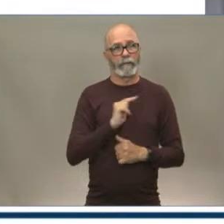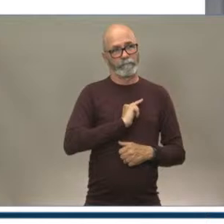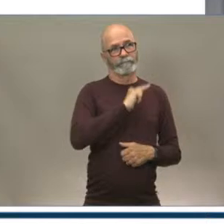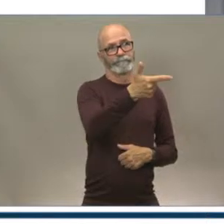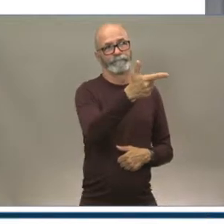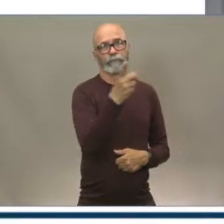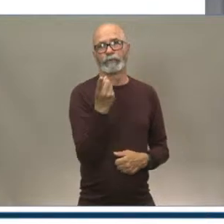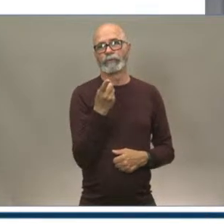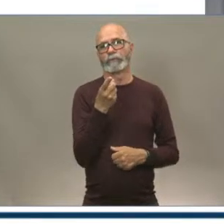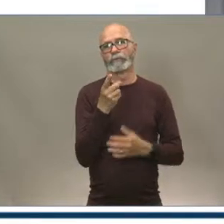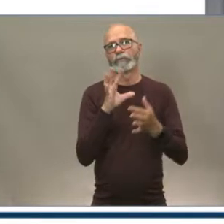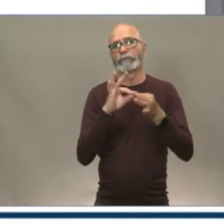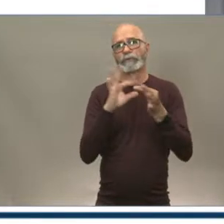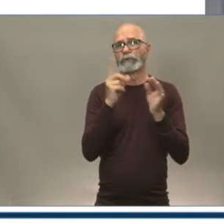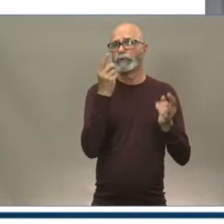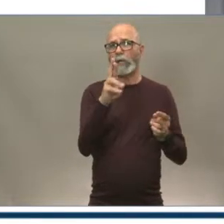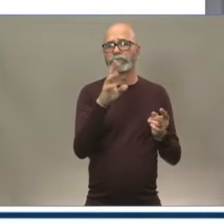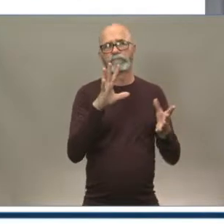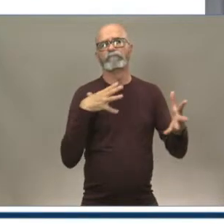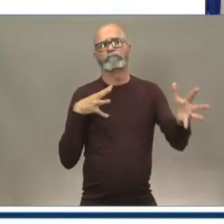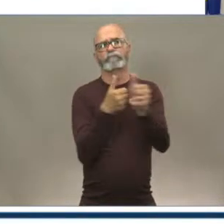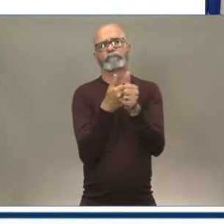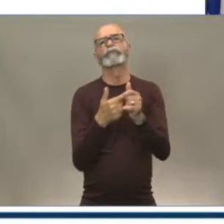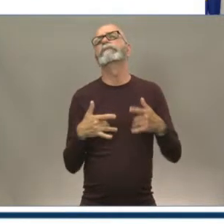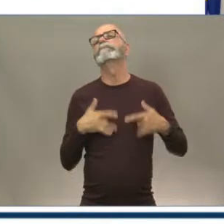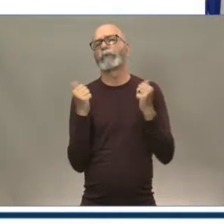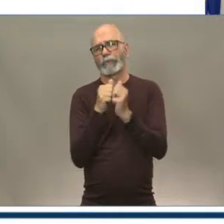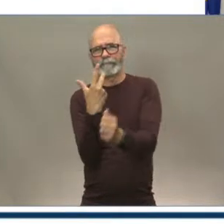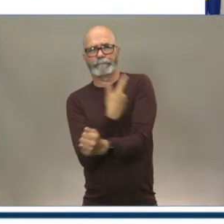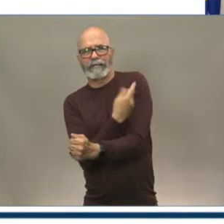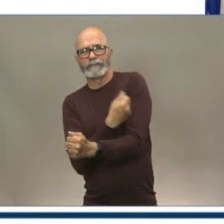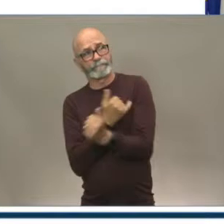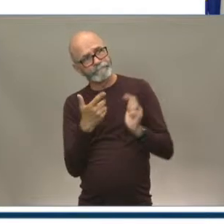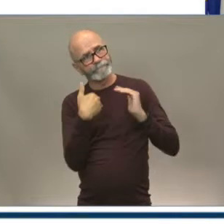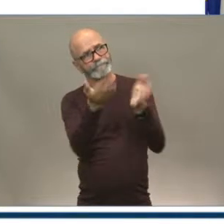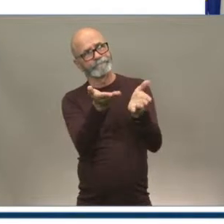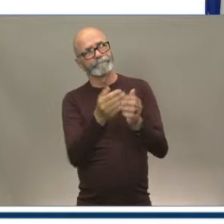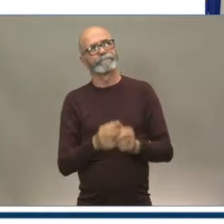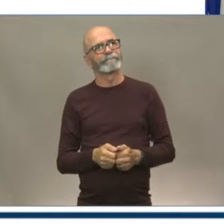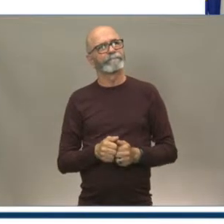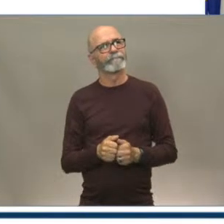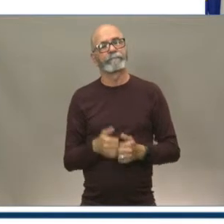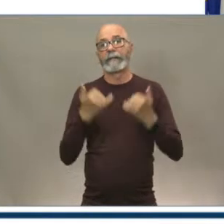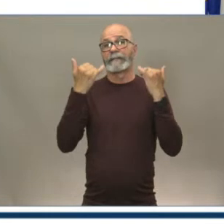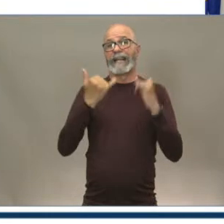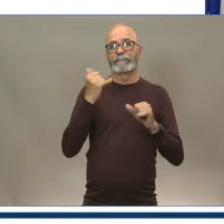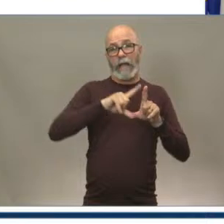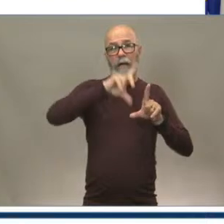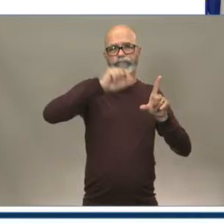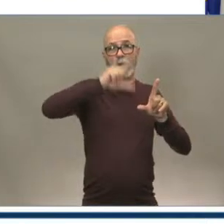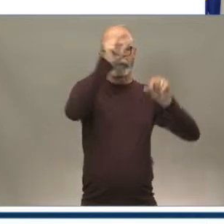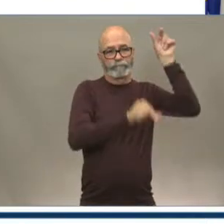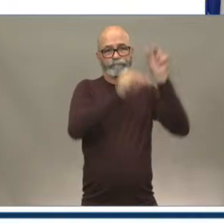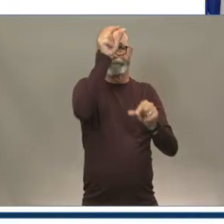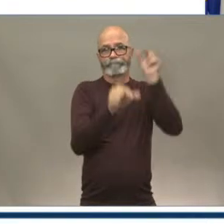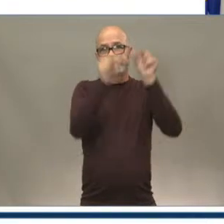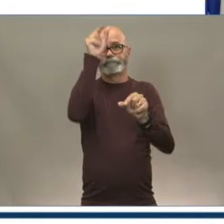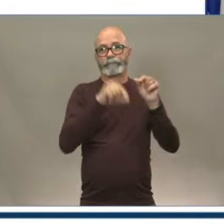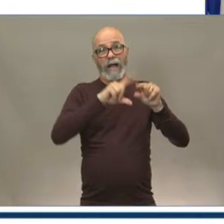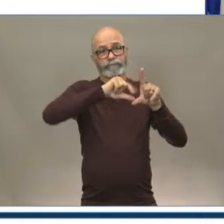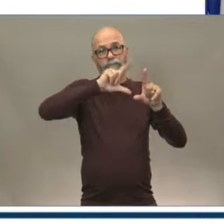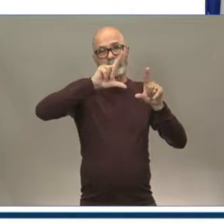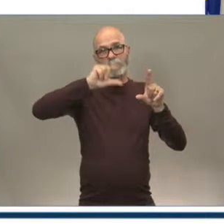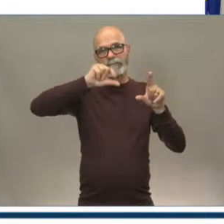status update of where we are with our vaccines. So this is the coverage rate by age